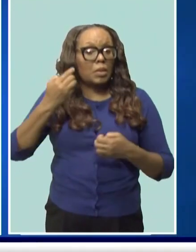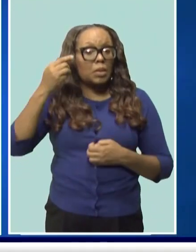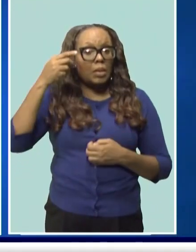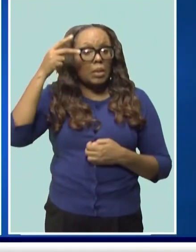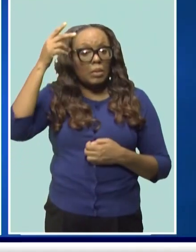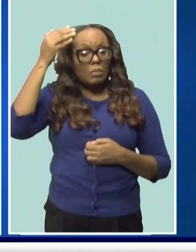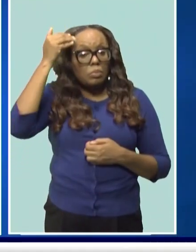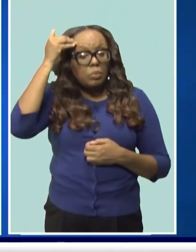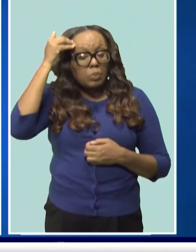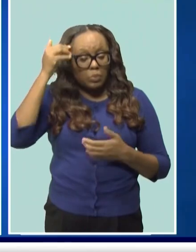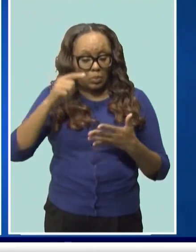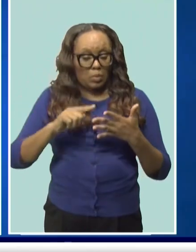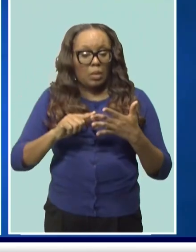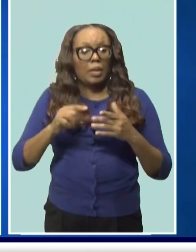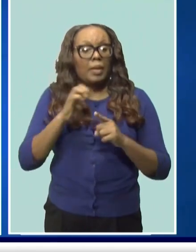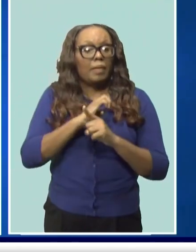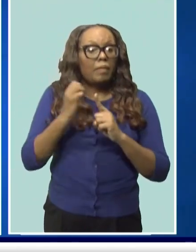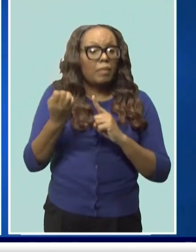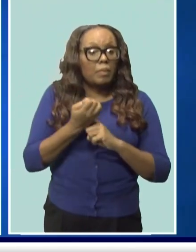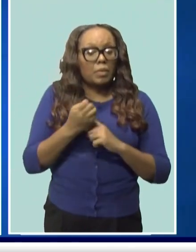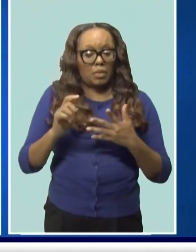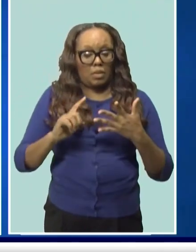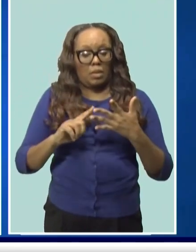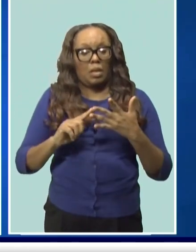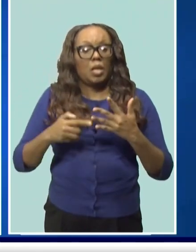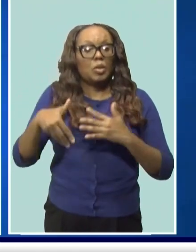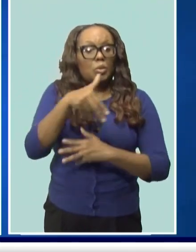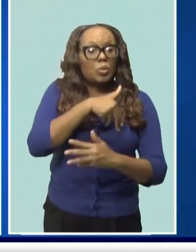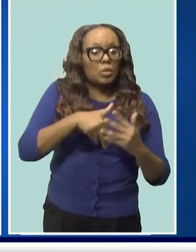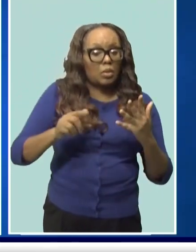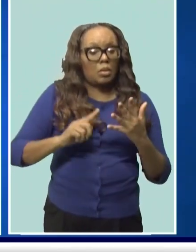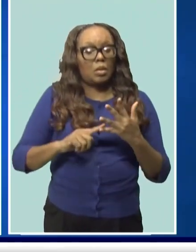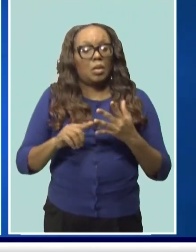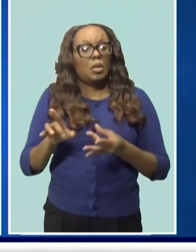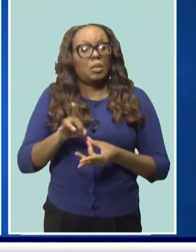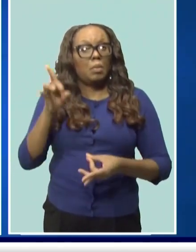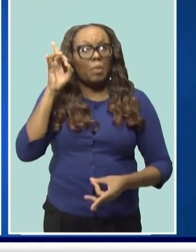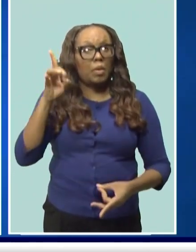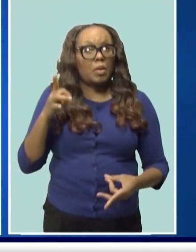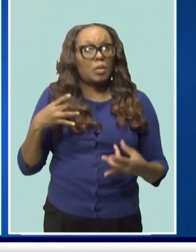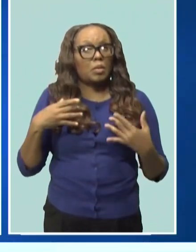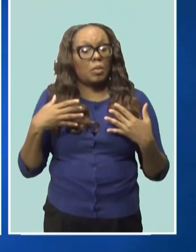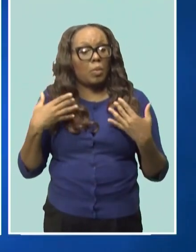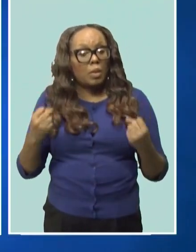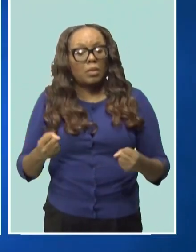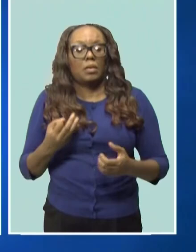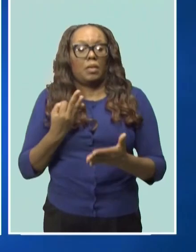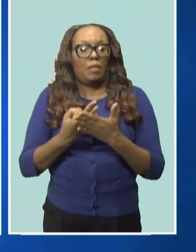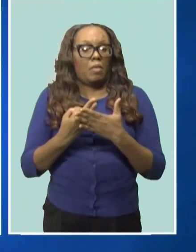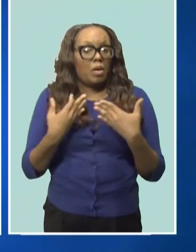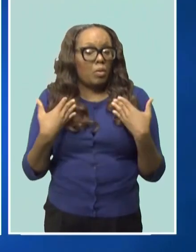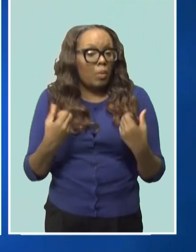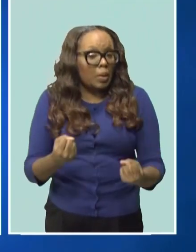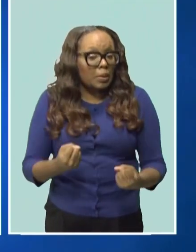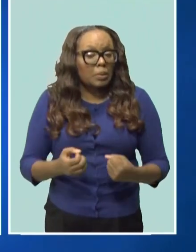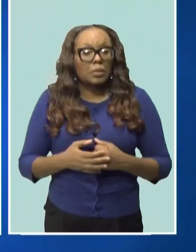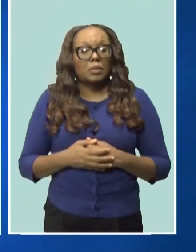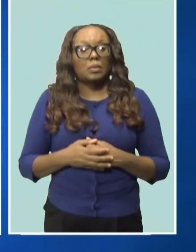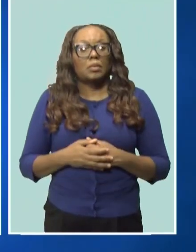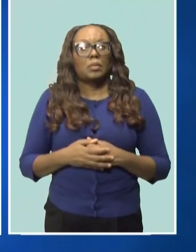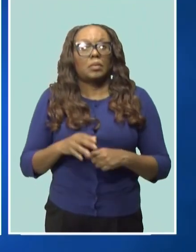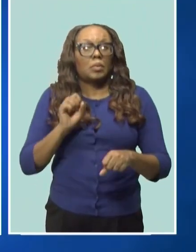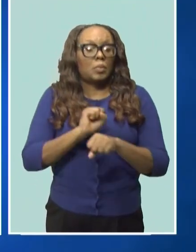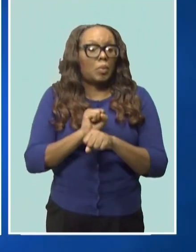have environmental wellness, we have social wellness, we have spiritual wellness, we have financial wellness,